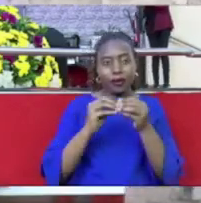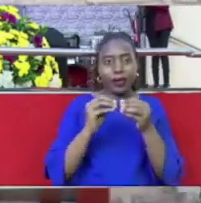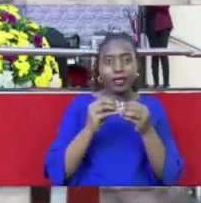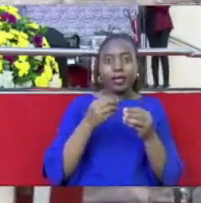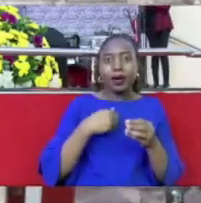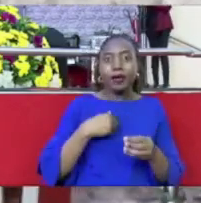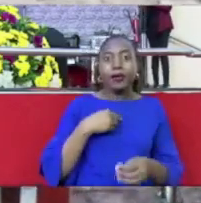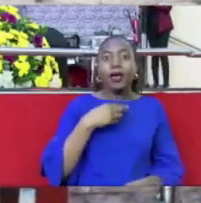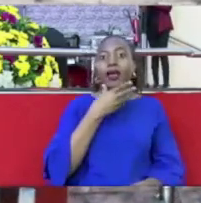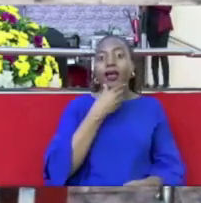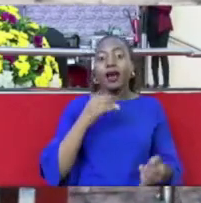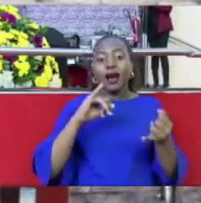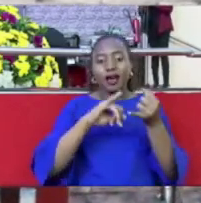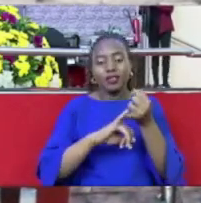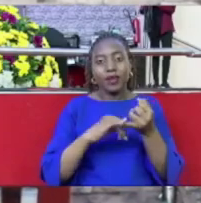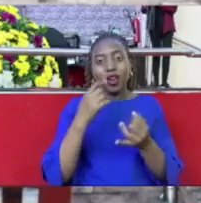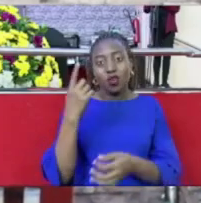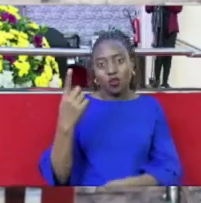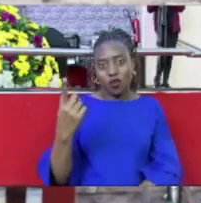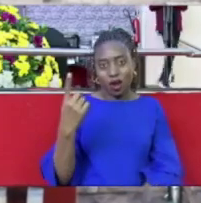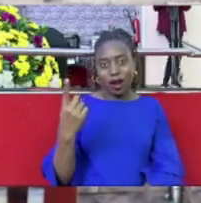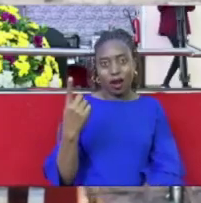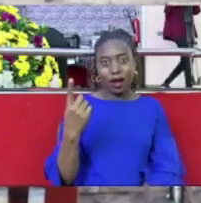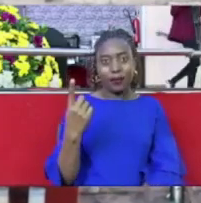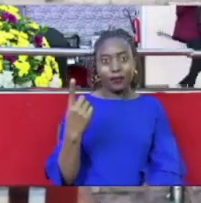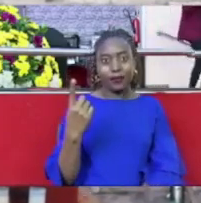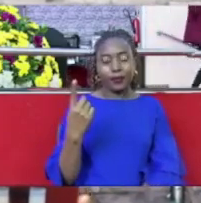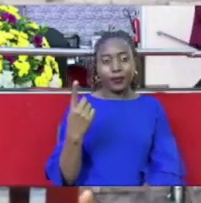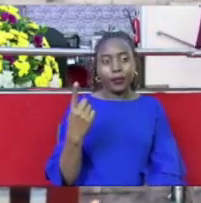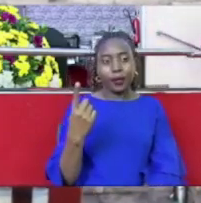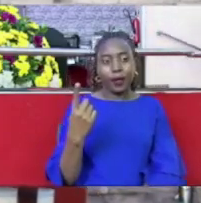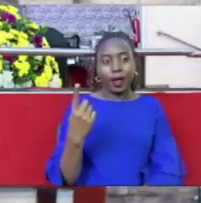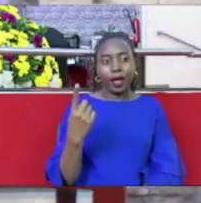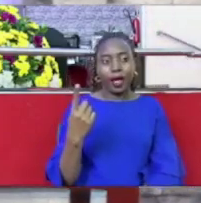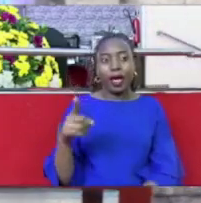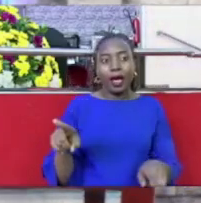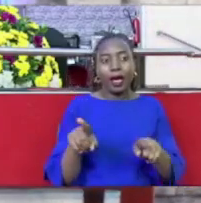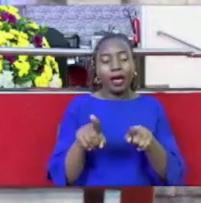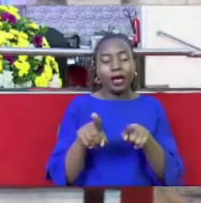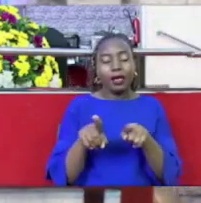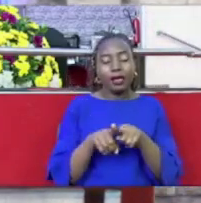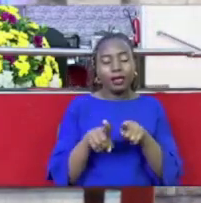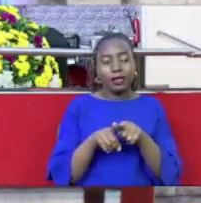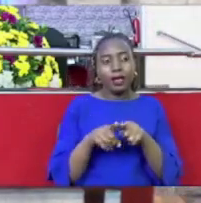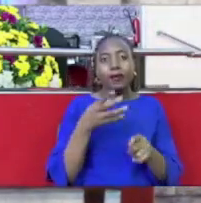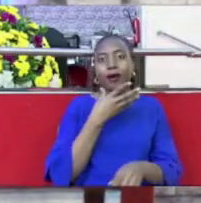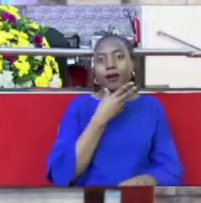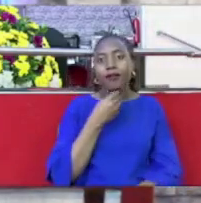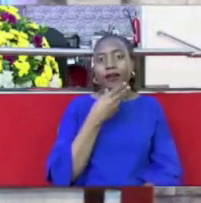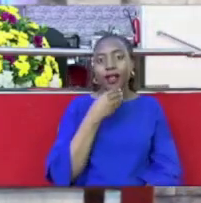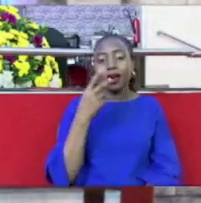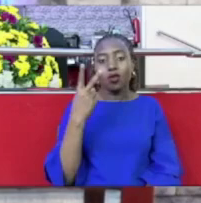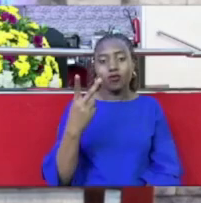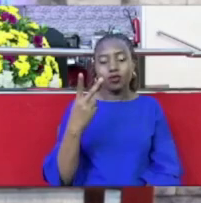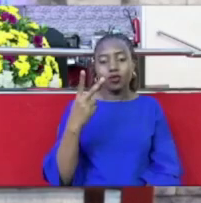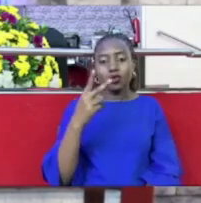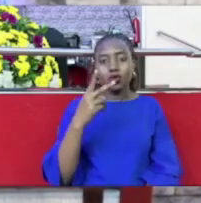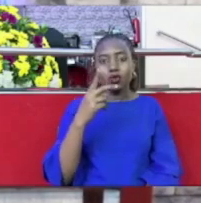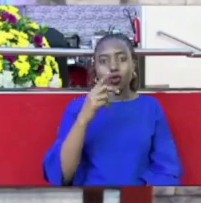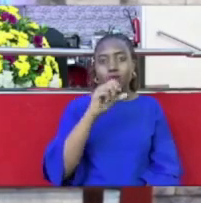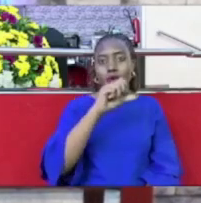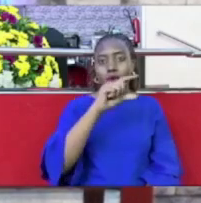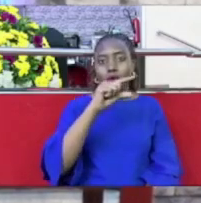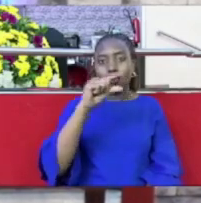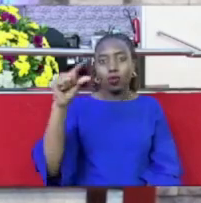husband of one. Mimi ni mume wa mmoja. And a father of two Gen Z's. Na baba wa Gen Z